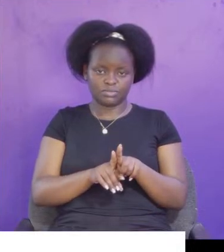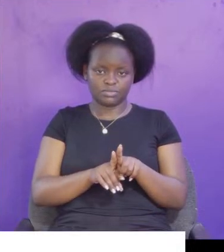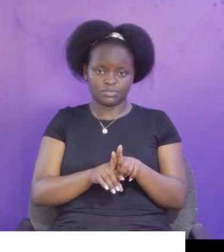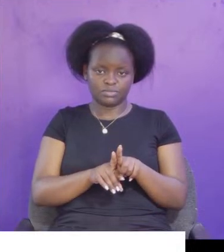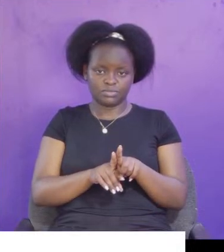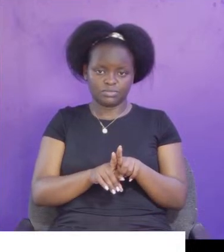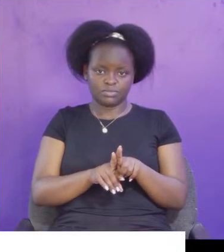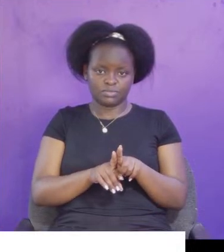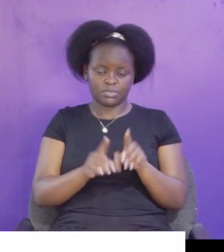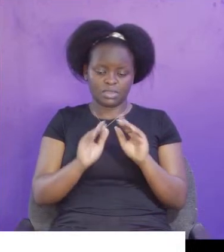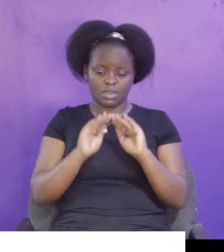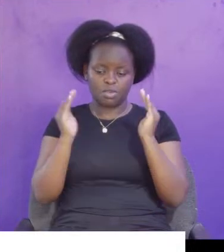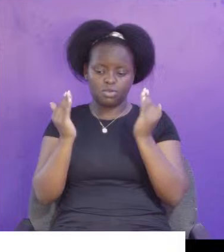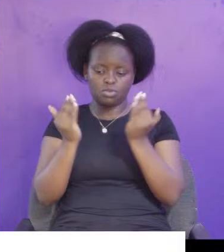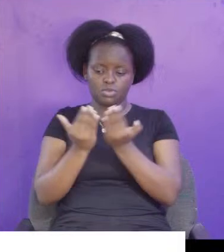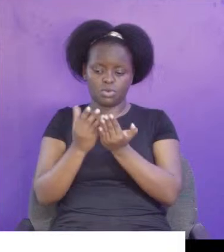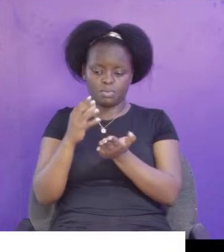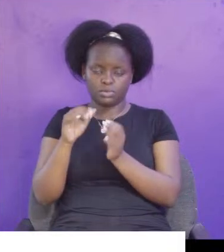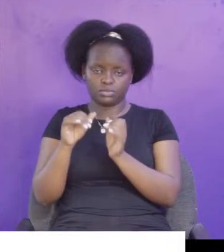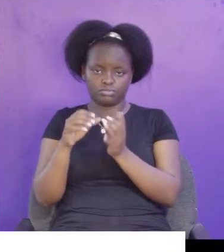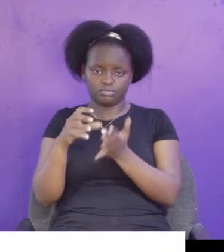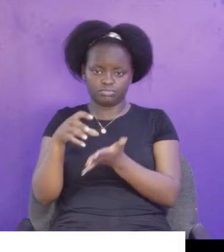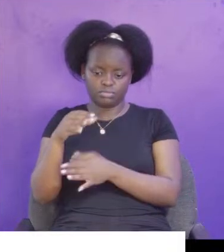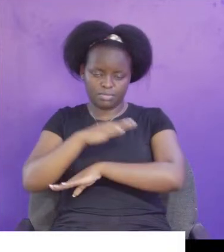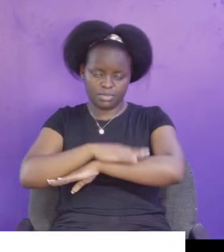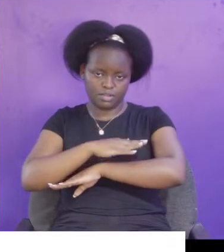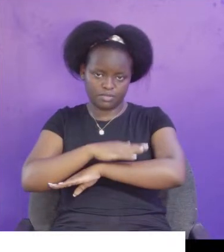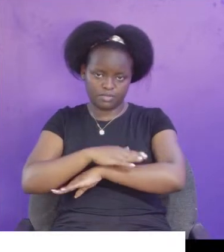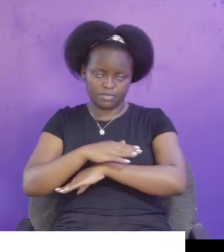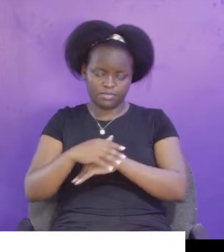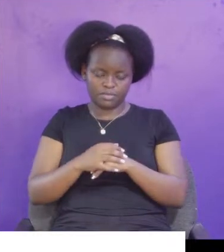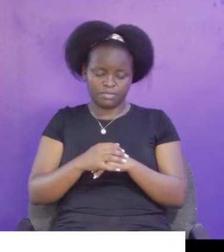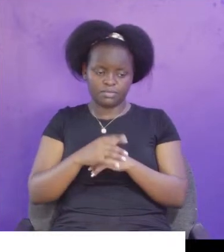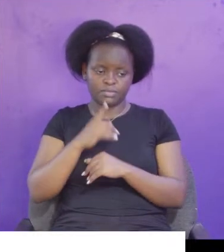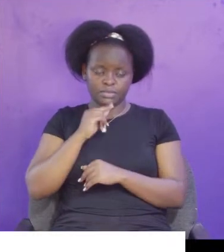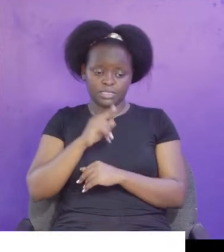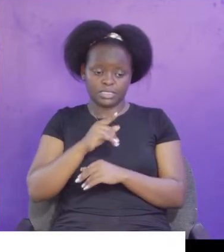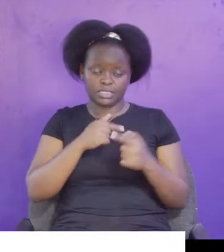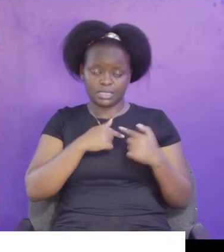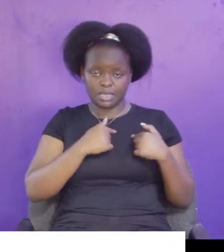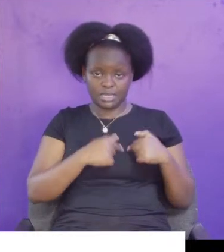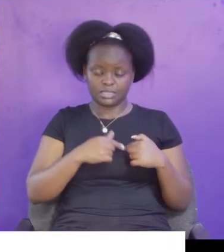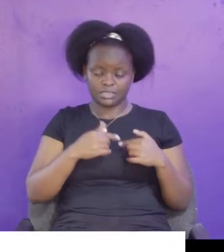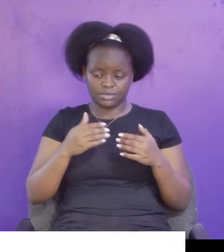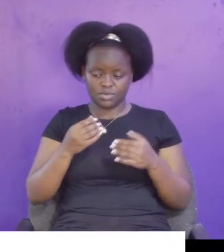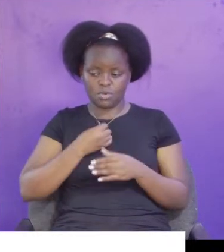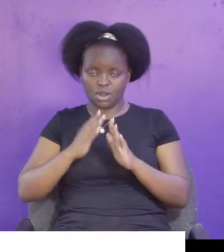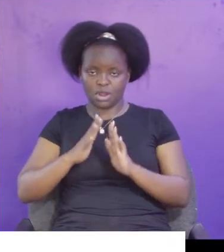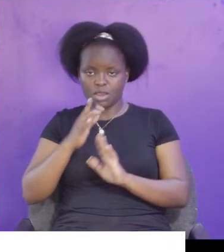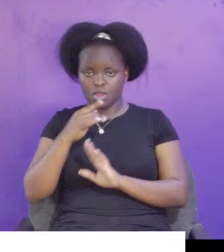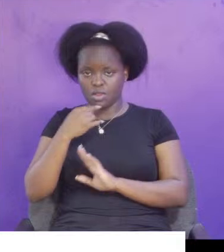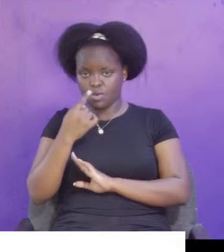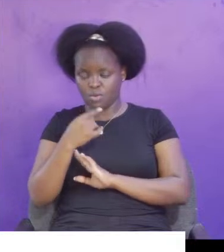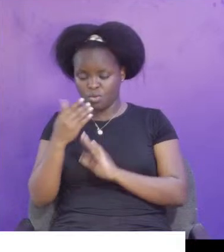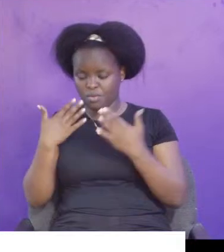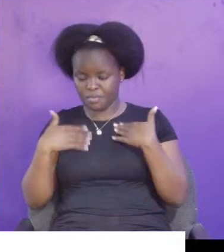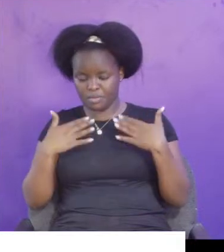stages. His heart belonged to the people. He shared in their